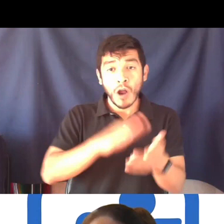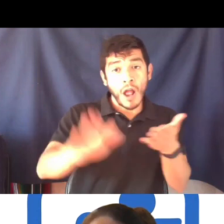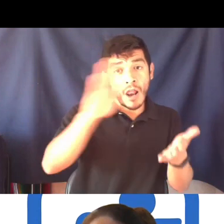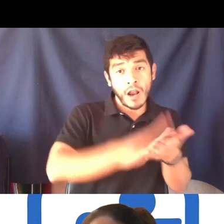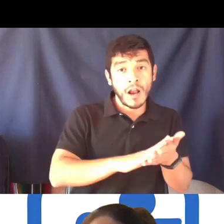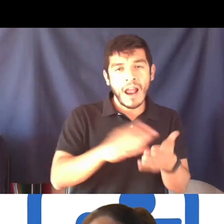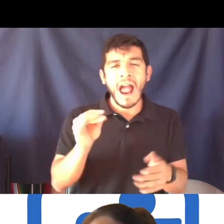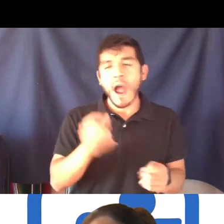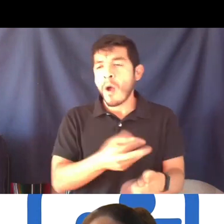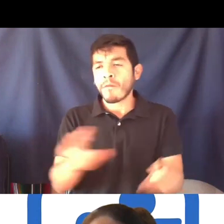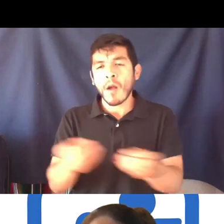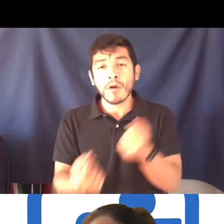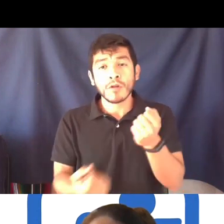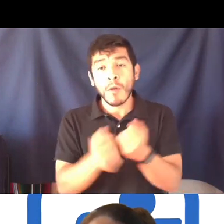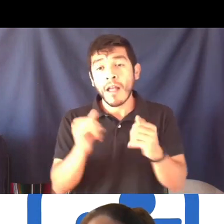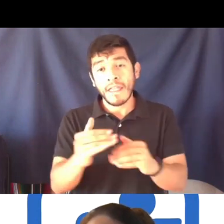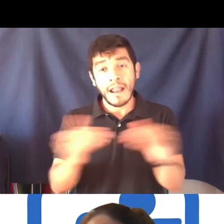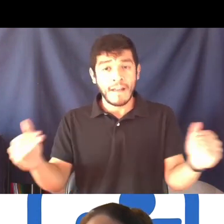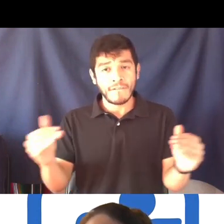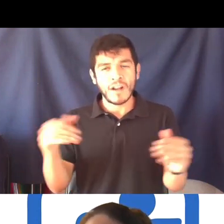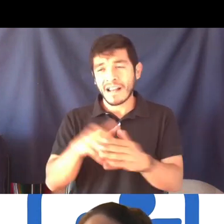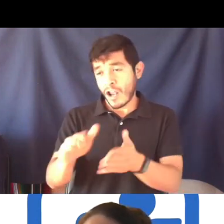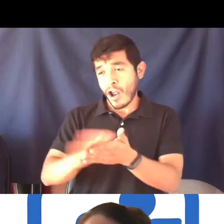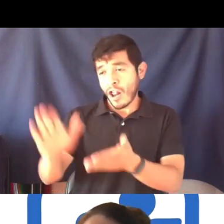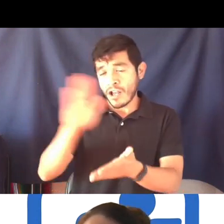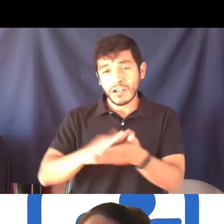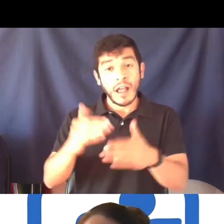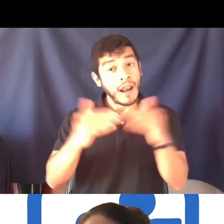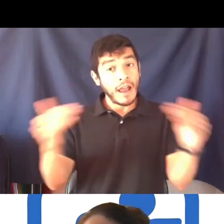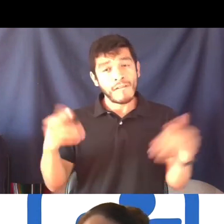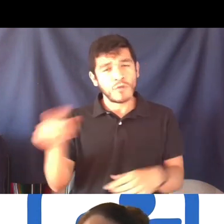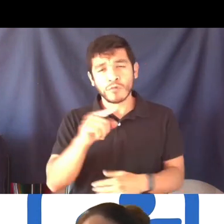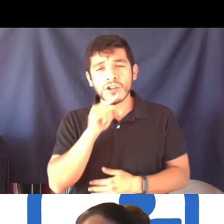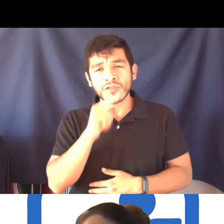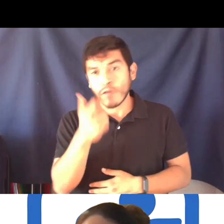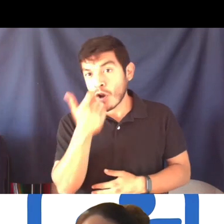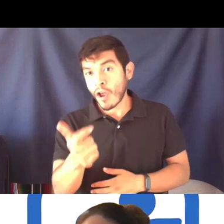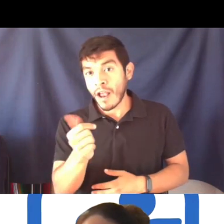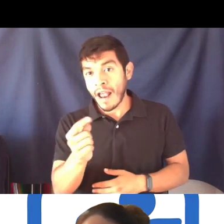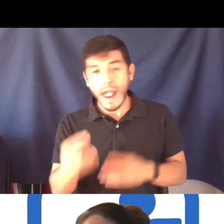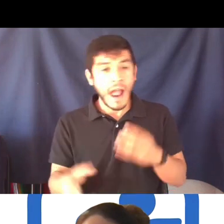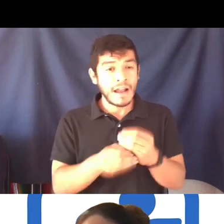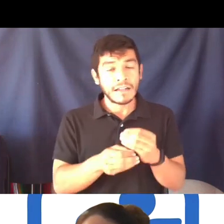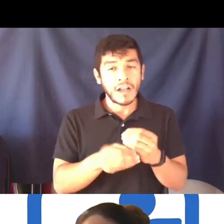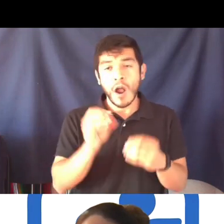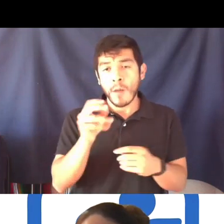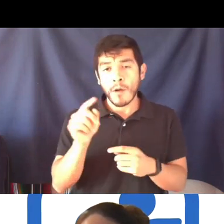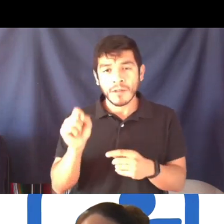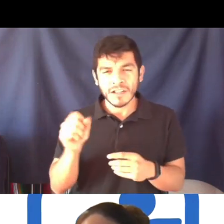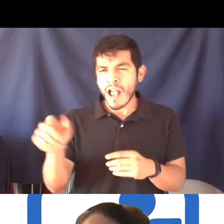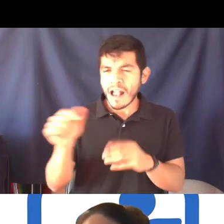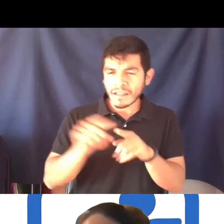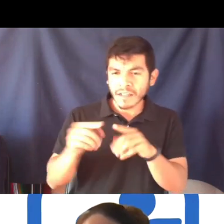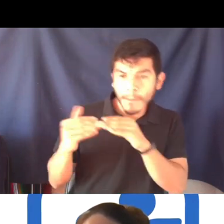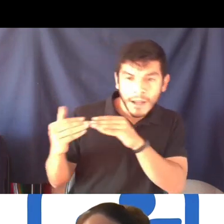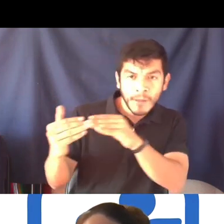more supports on that level, on a collegiate level. So we're definitely looking at other additional components of youth peer mentoring, as well as